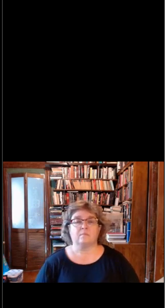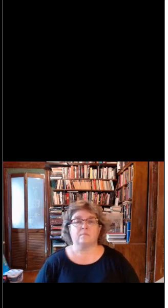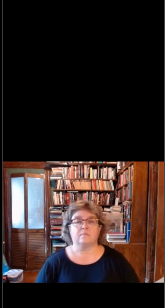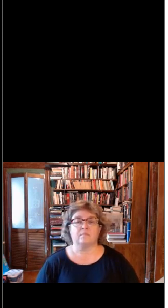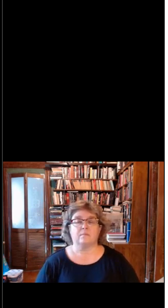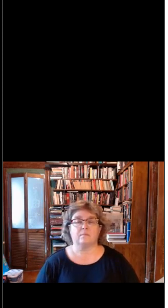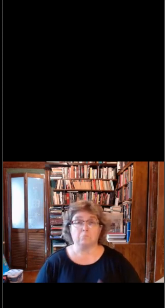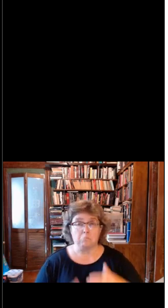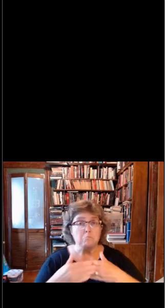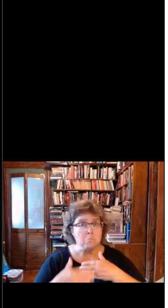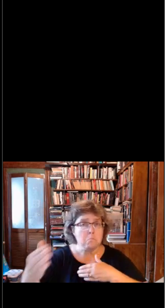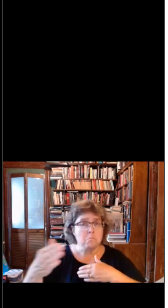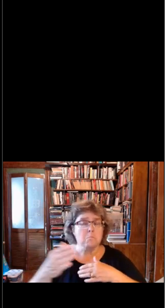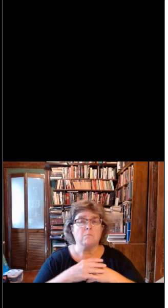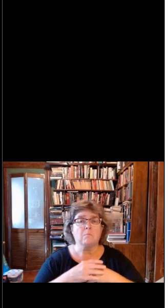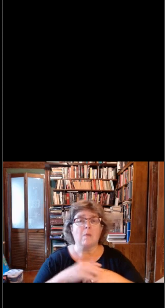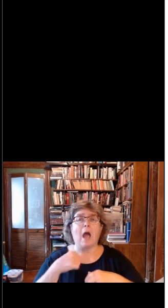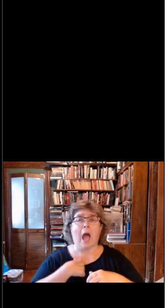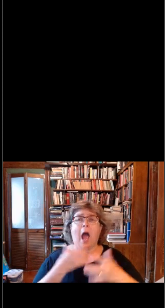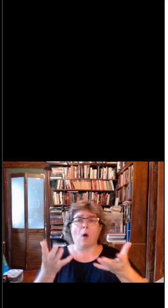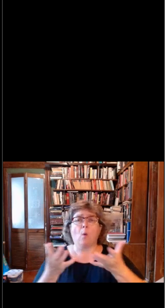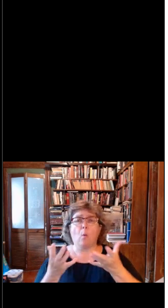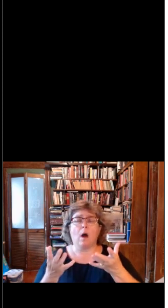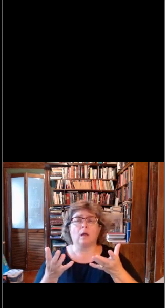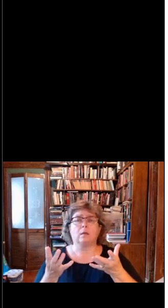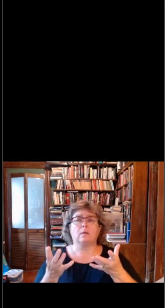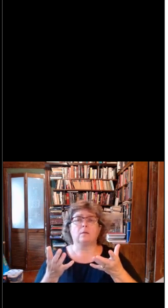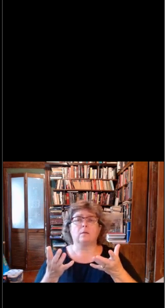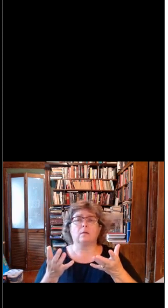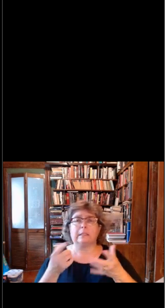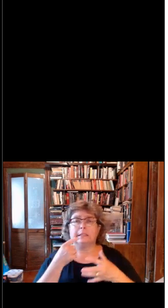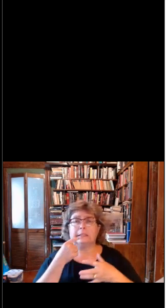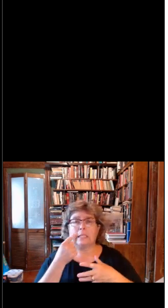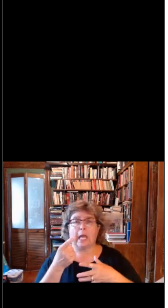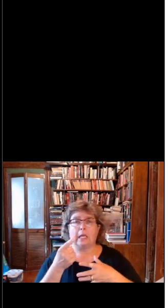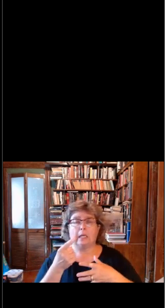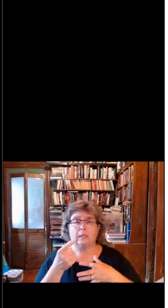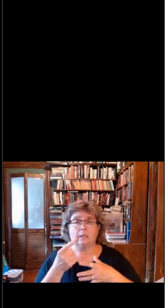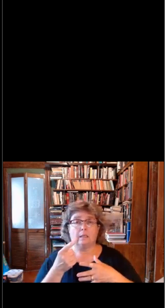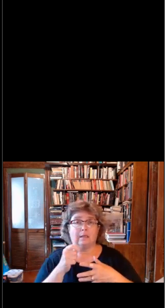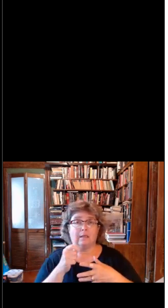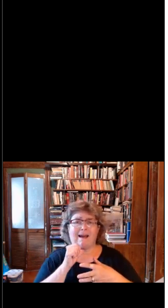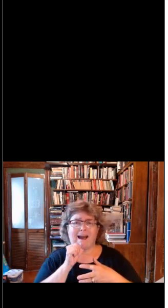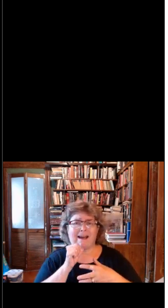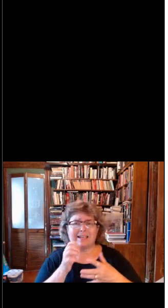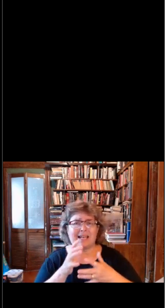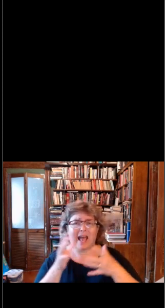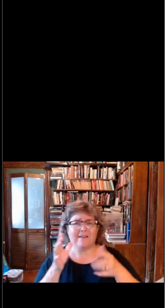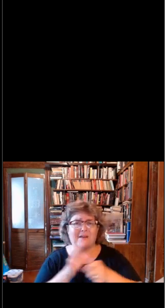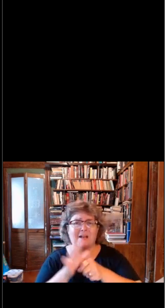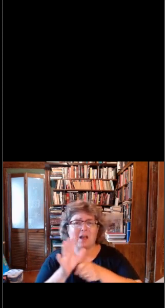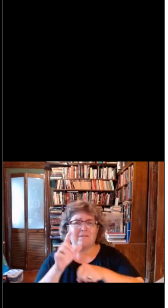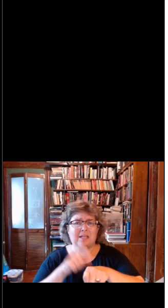Go ahead. I just wanted to say I didn't have a lot of time to